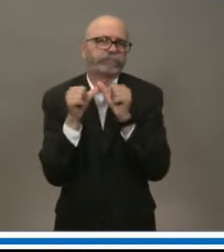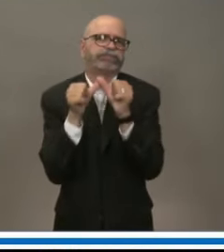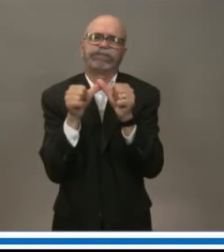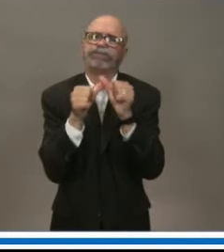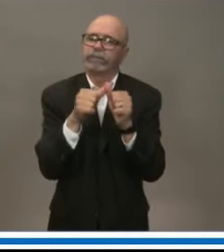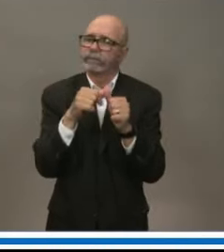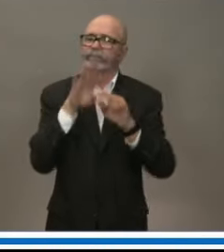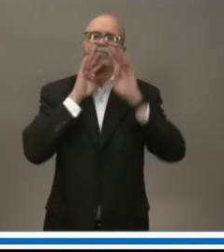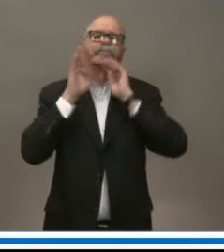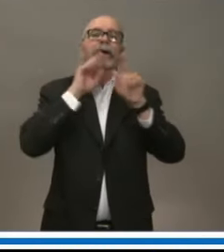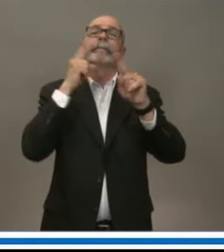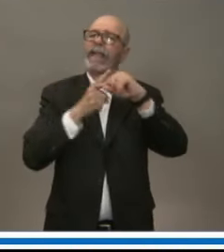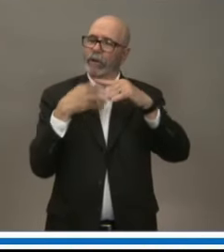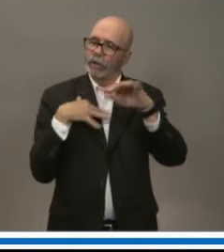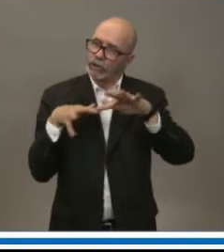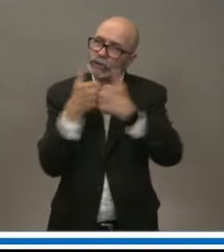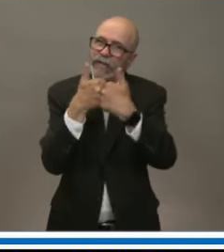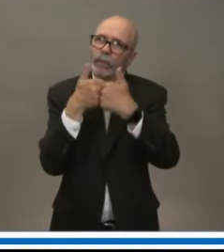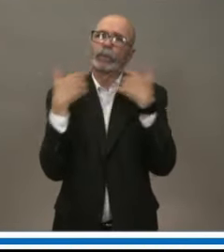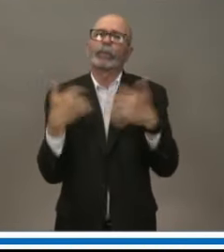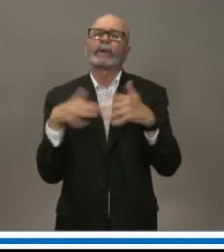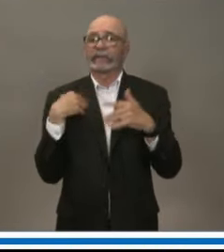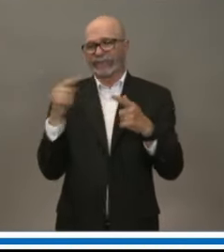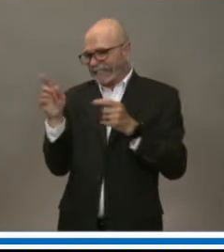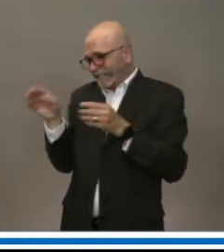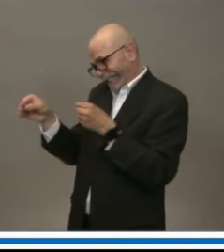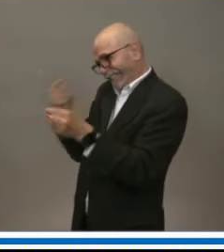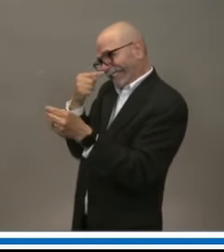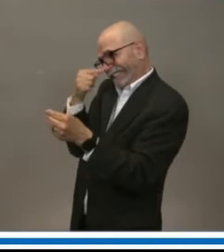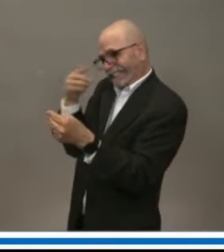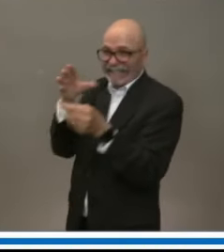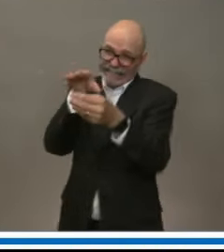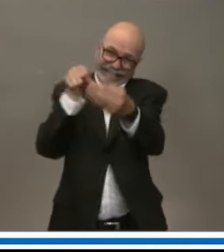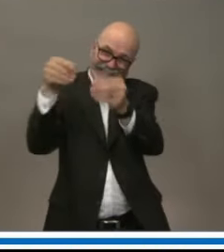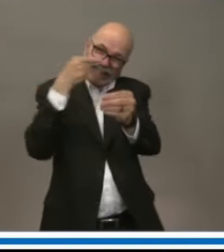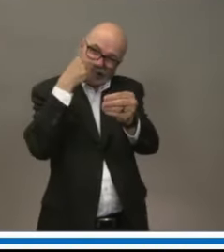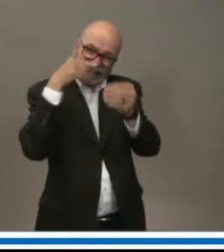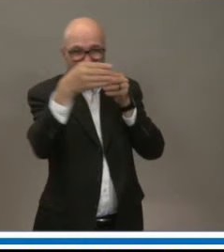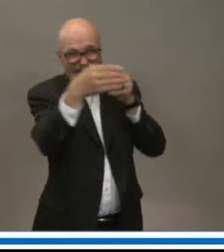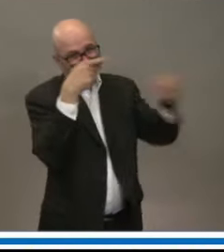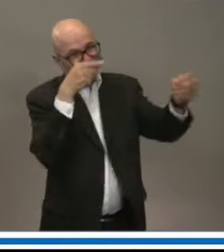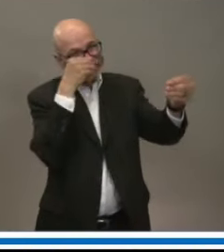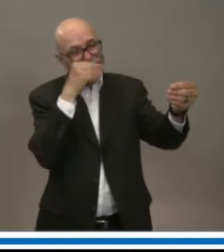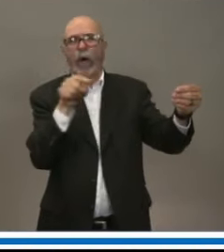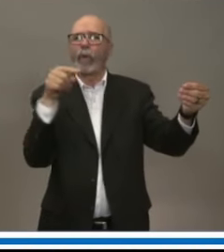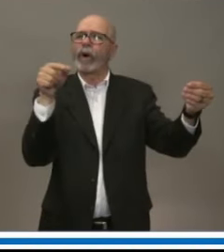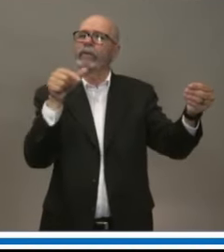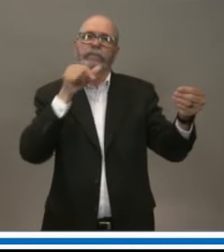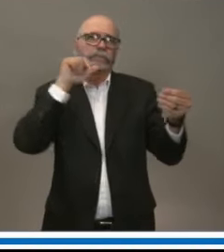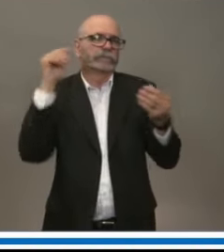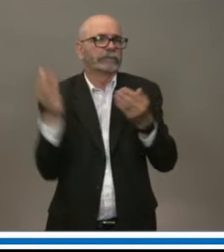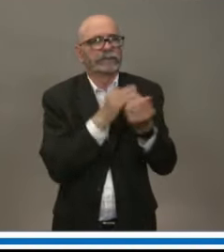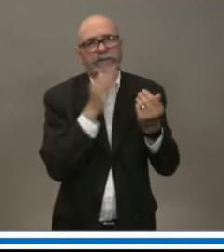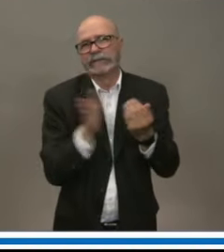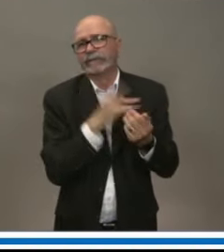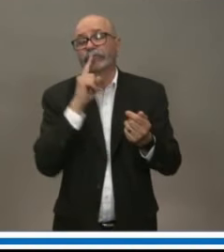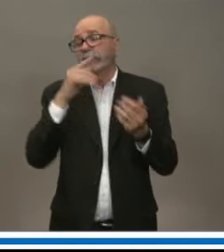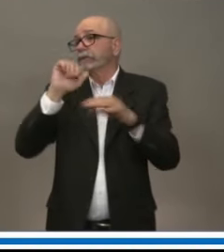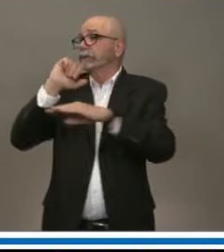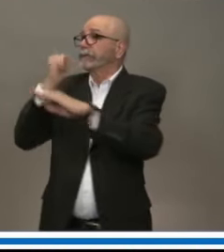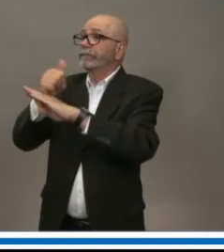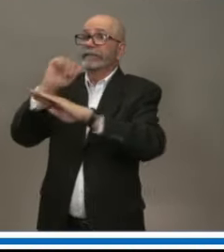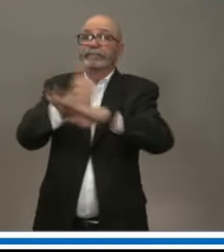as flexible and as mobile as we can, as well as we're putting things in place that we can actually have healthcare